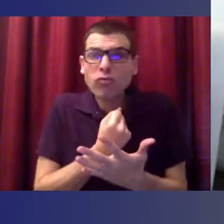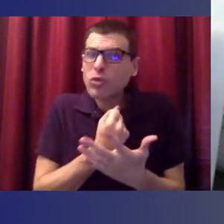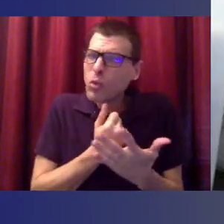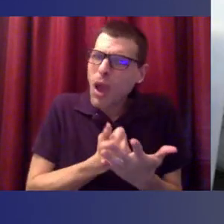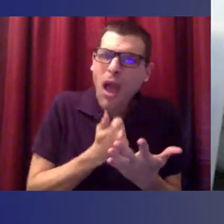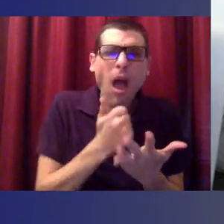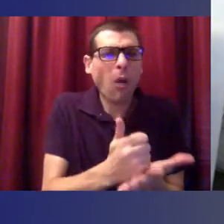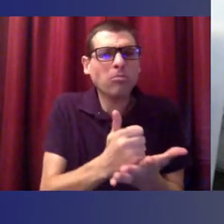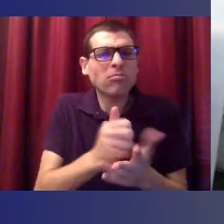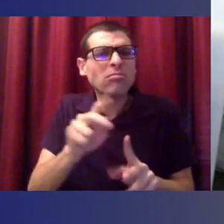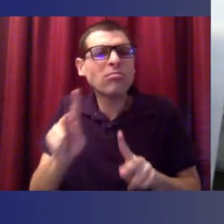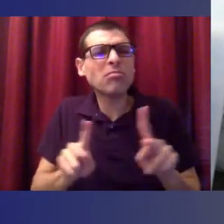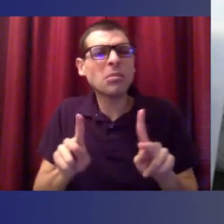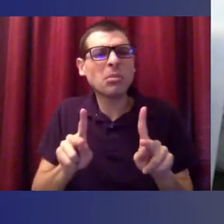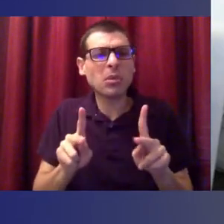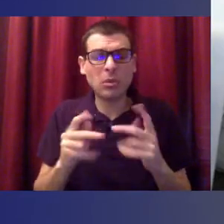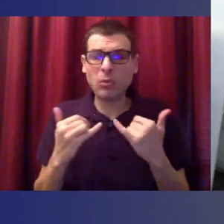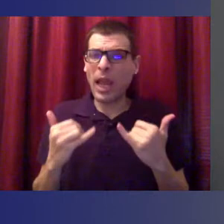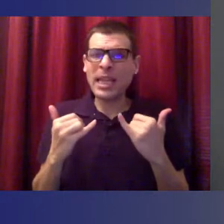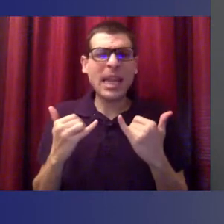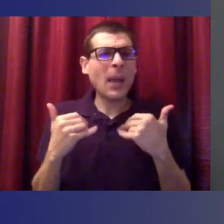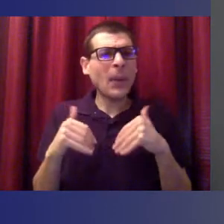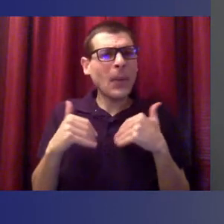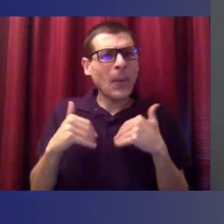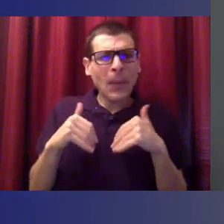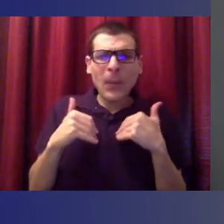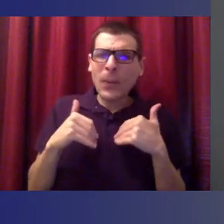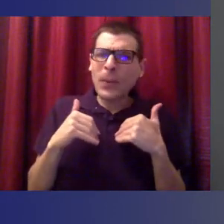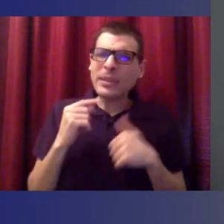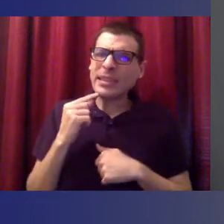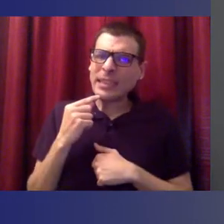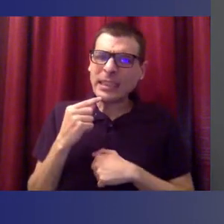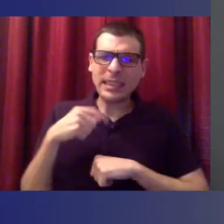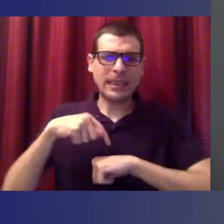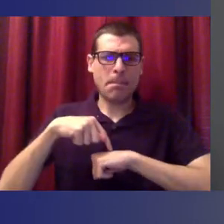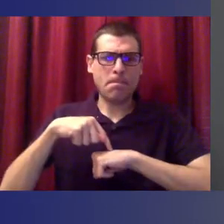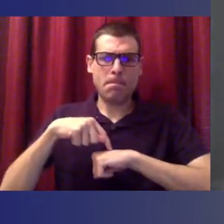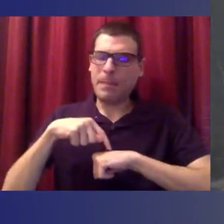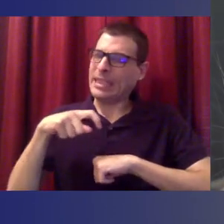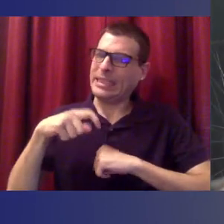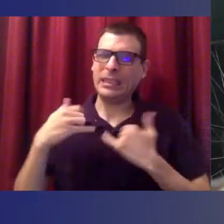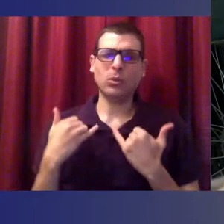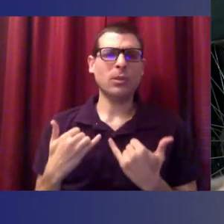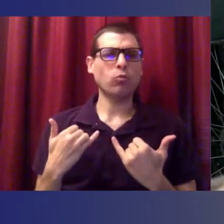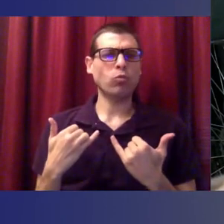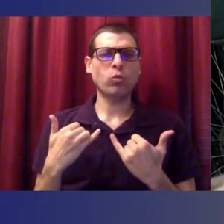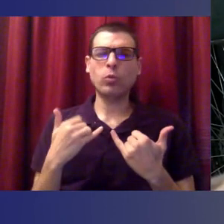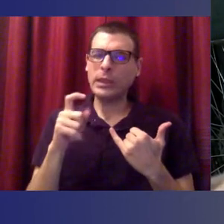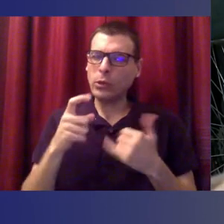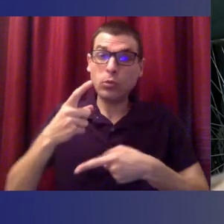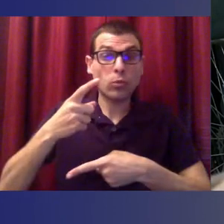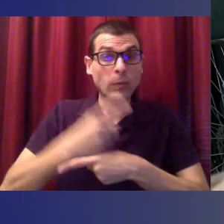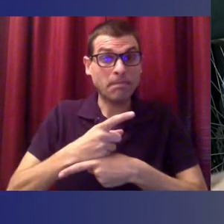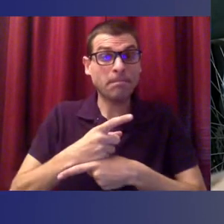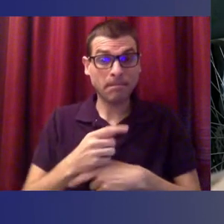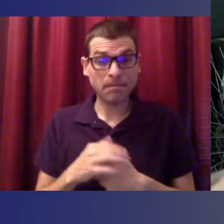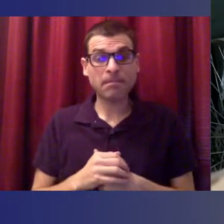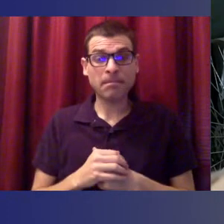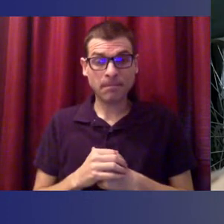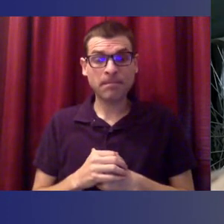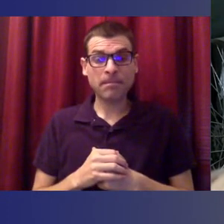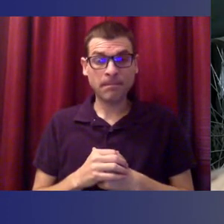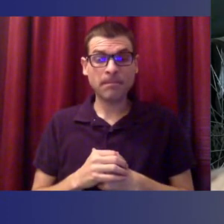at this unprecedented moment in time. We need to get this right. In particular, we